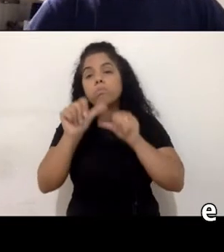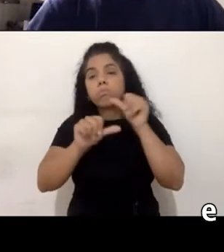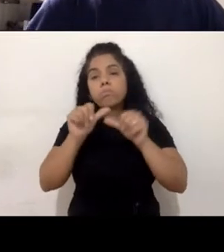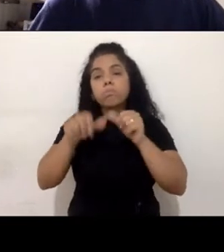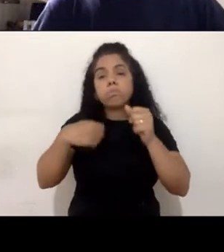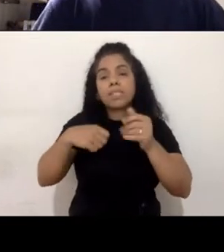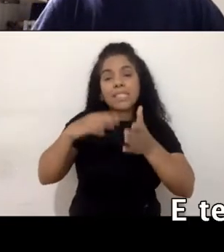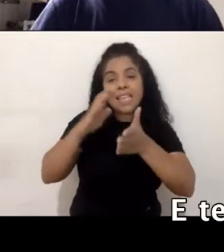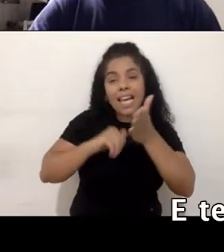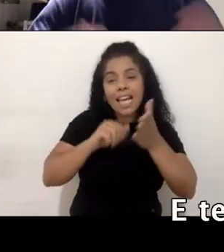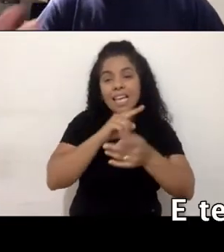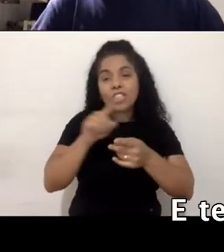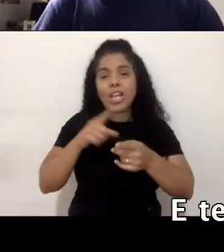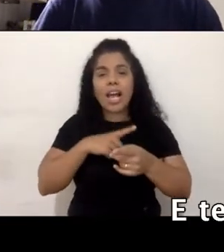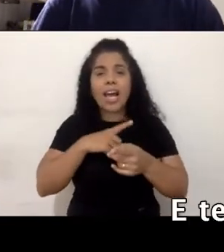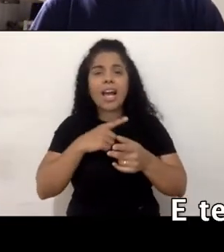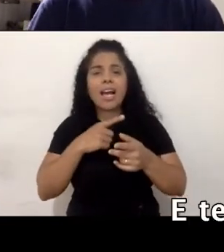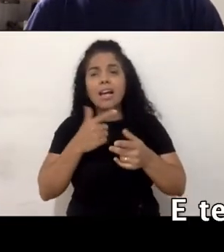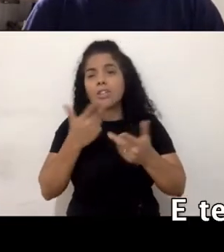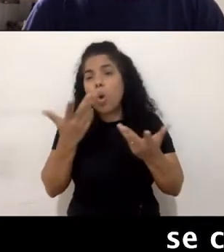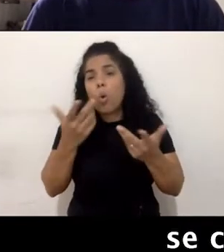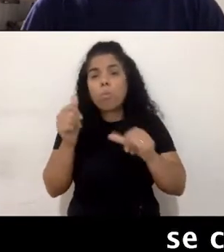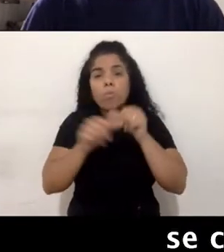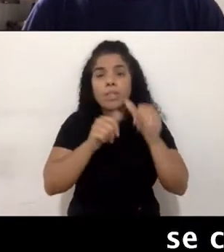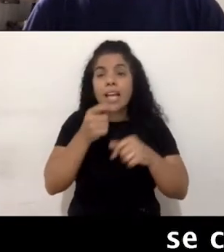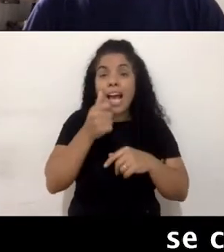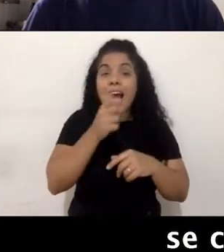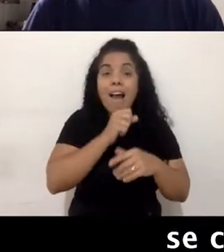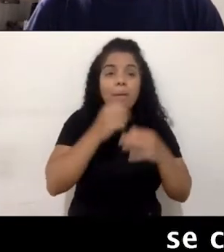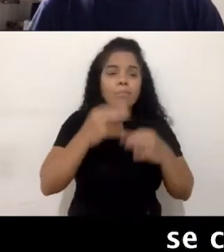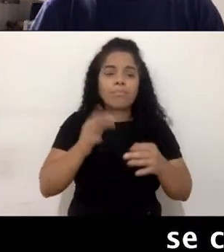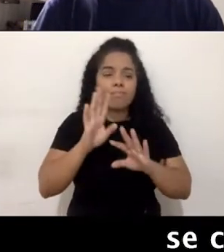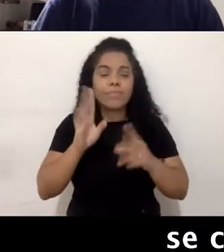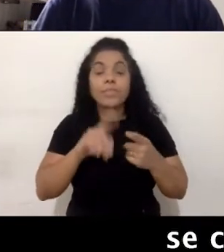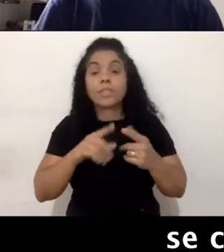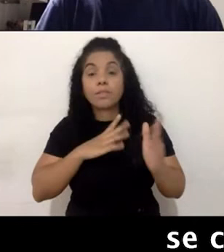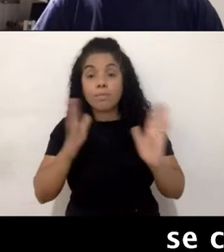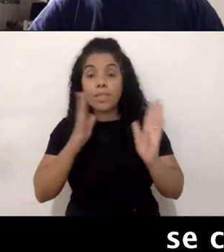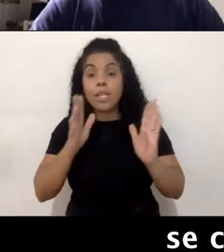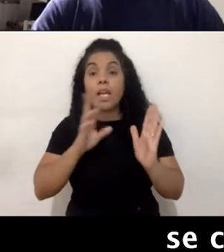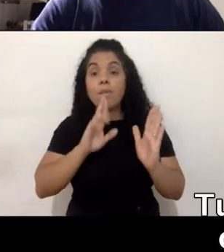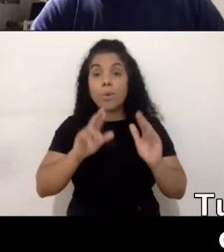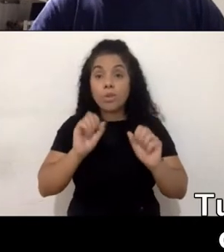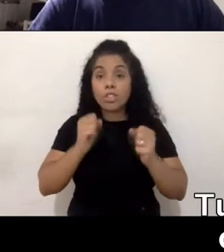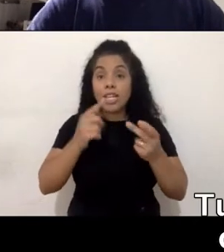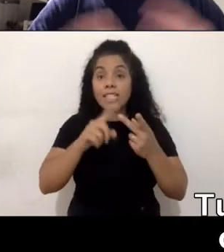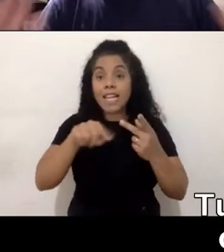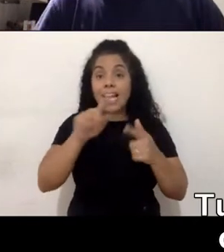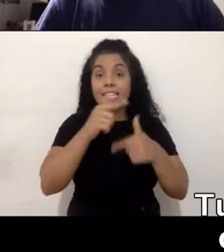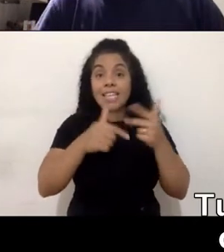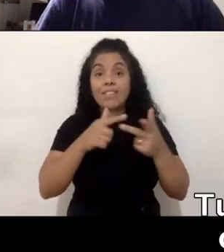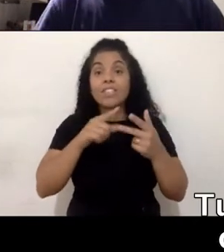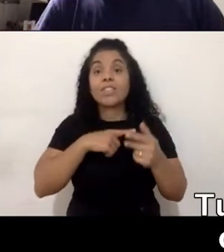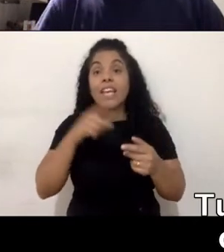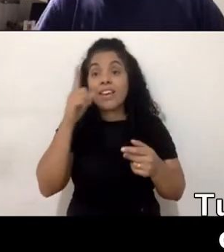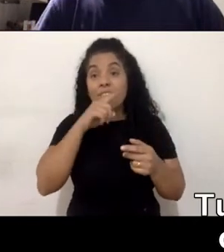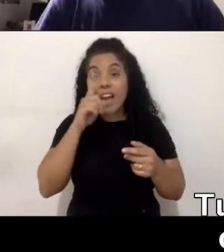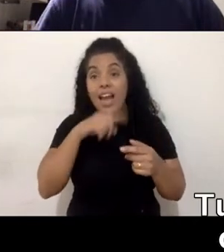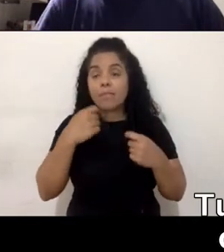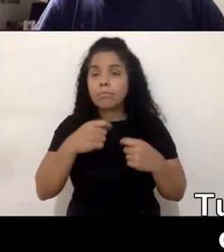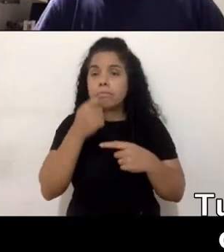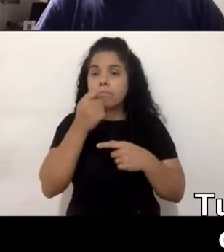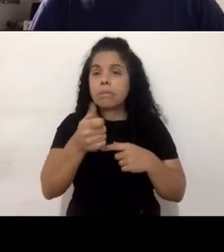correct? And then the time to restore service when we do have a failure, that we're able to do that quickly. And those together could be thought about quality